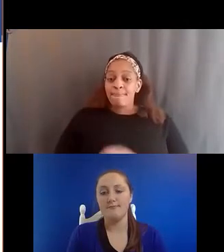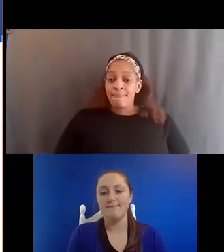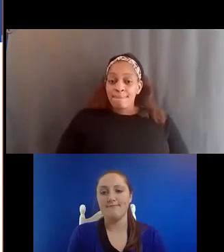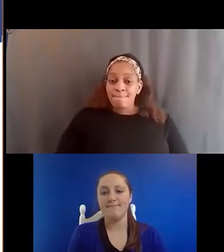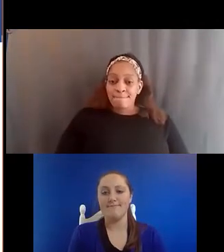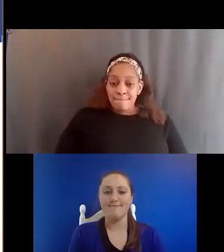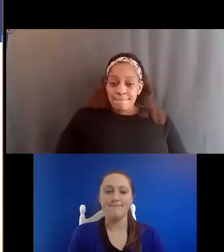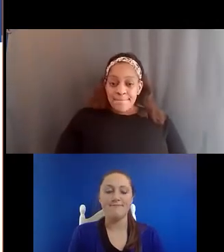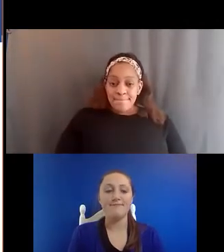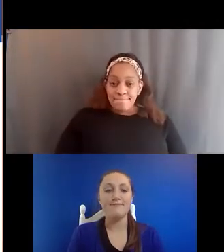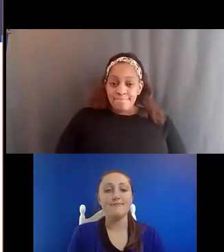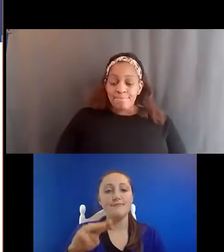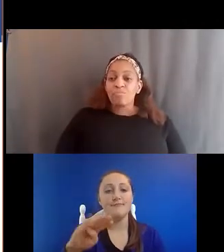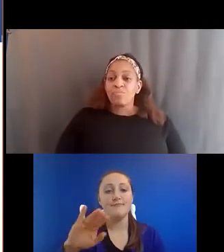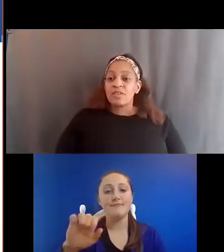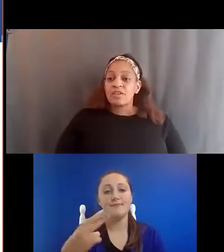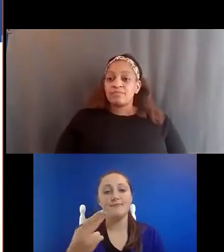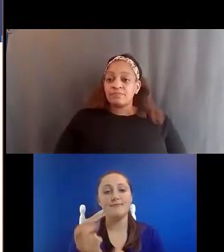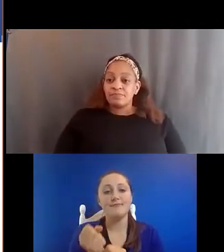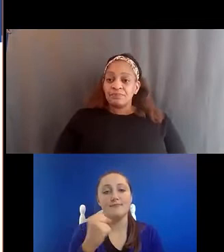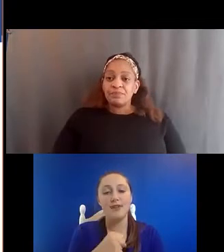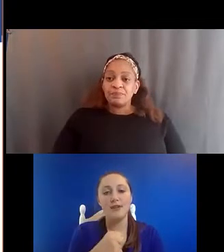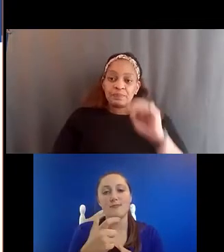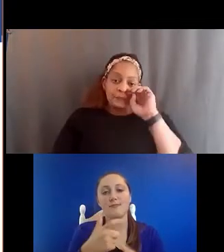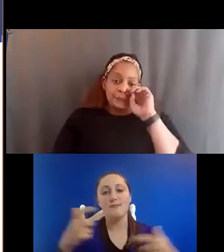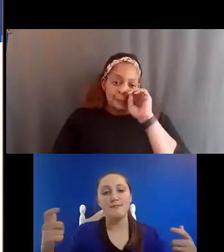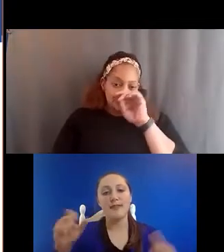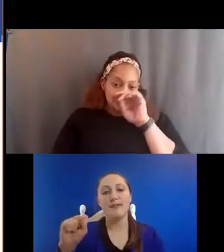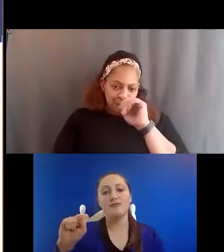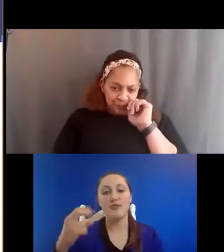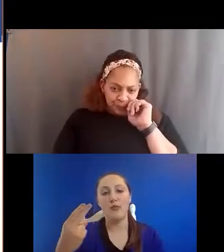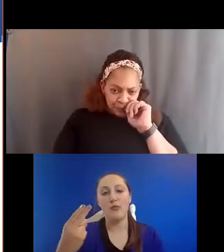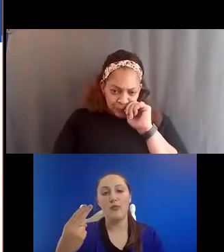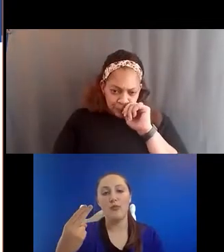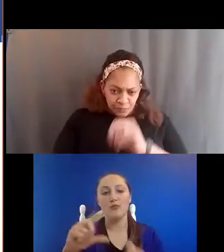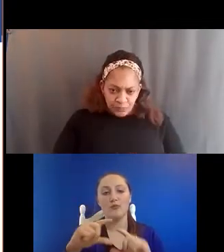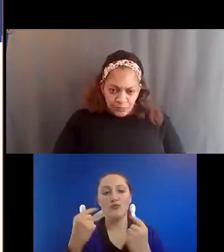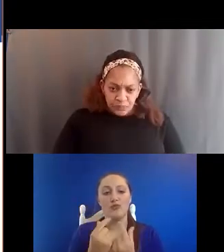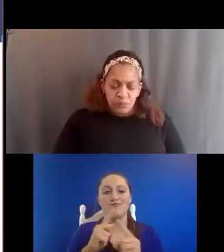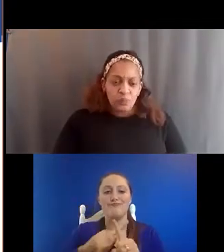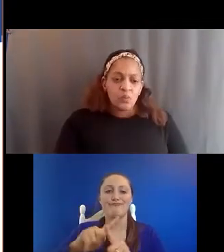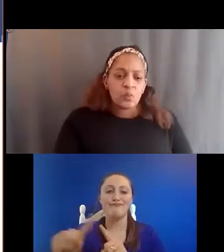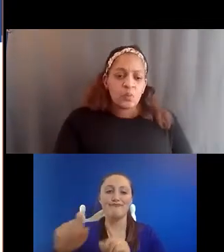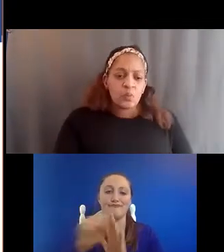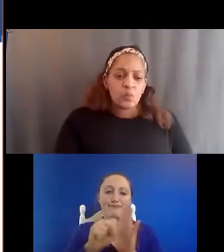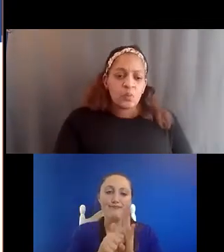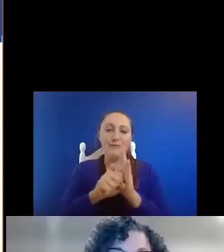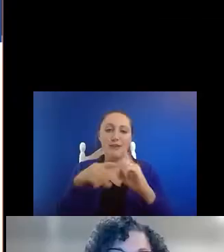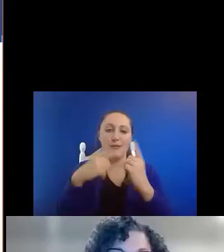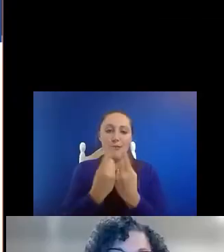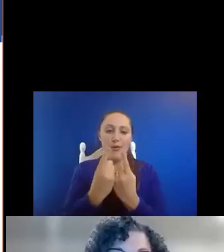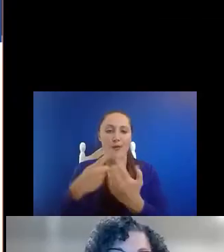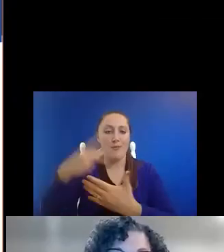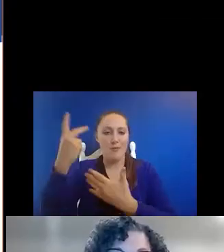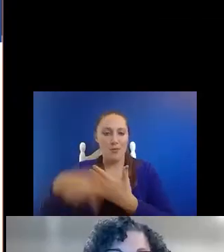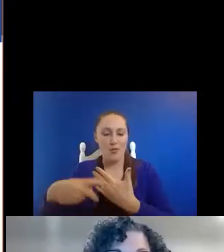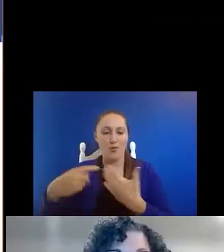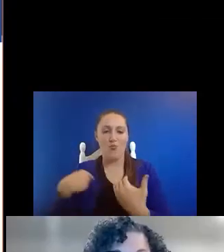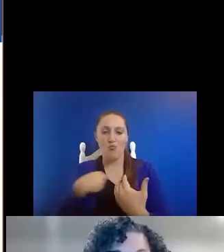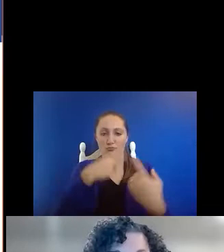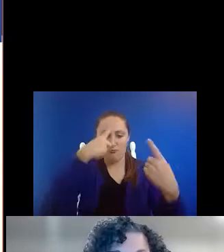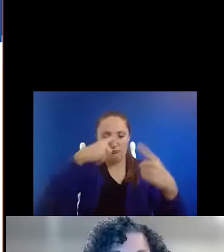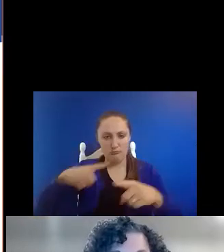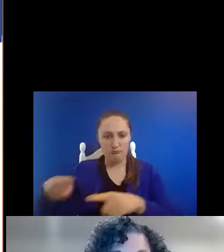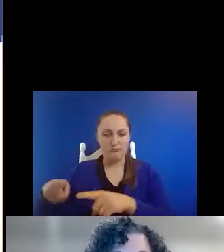So Michigan created a large stakeholder group, which included many state departments and programs, which agreed on a vision and mission of